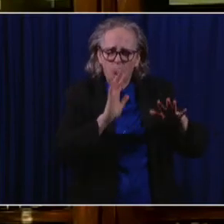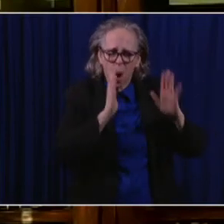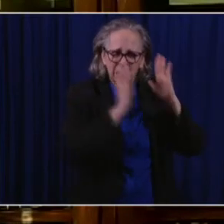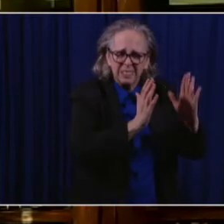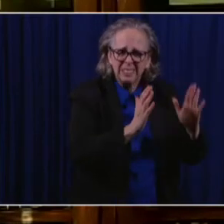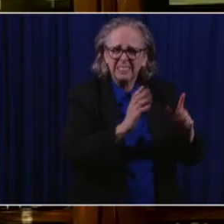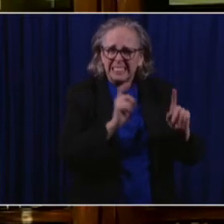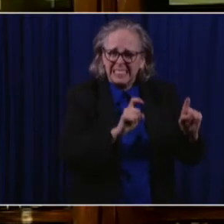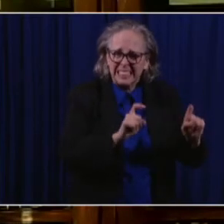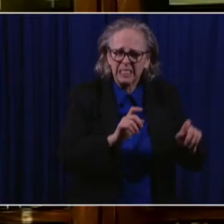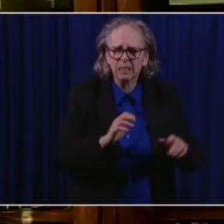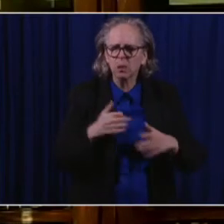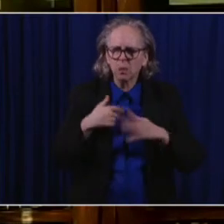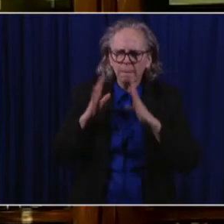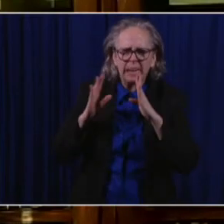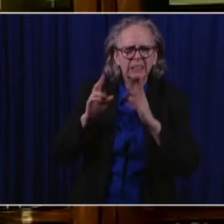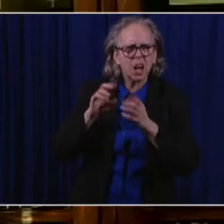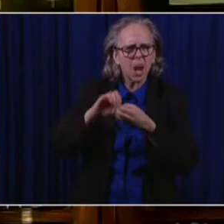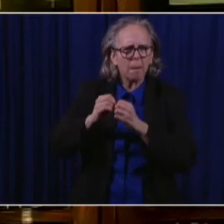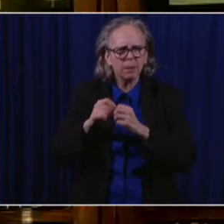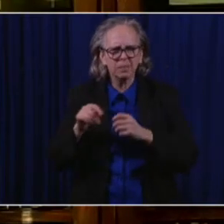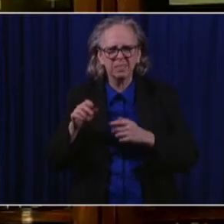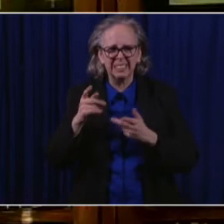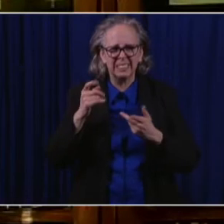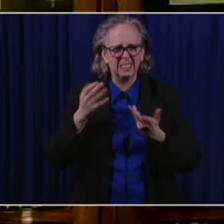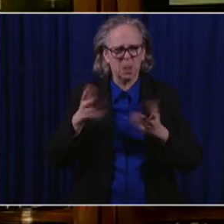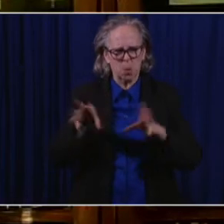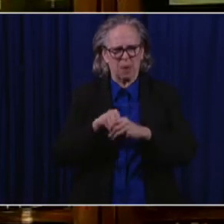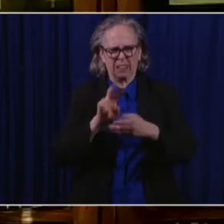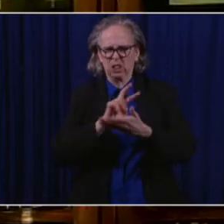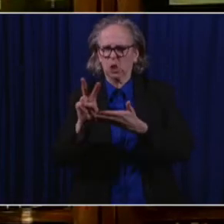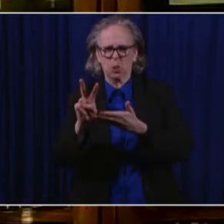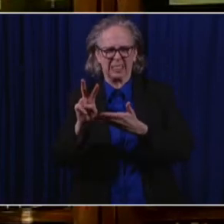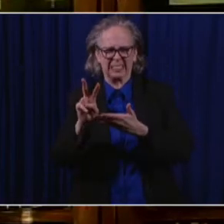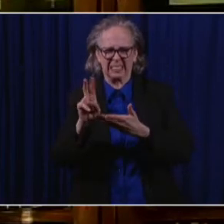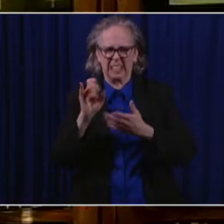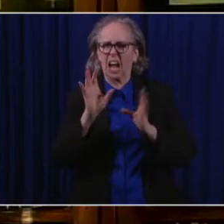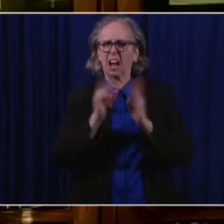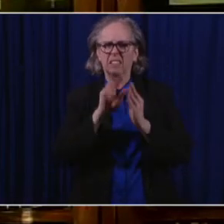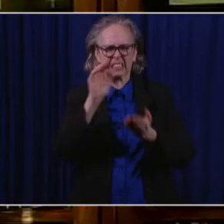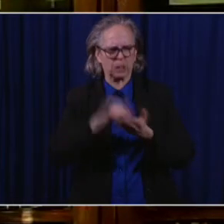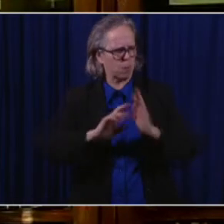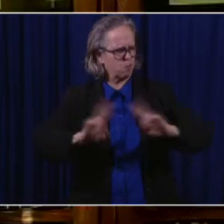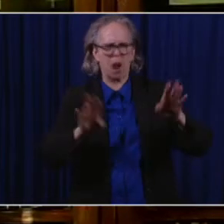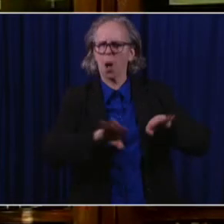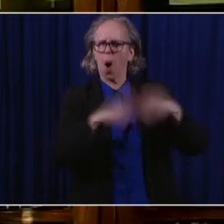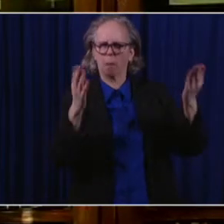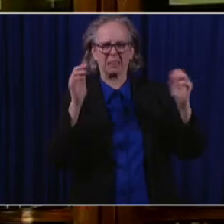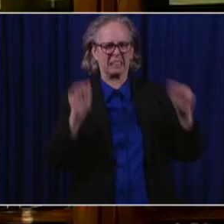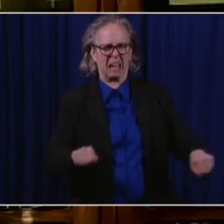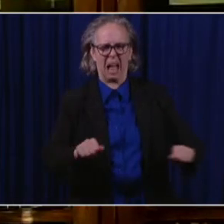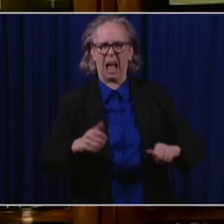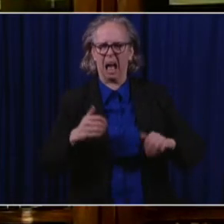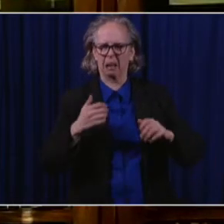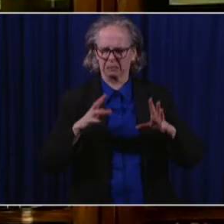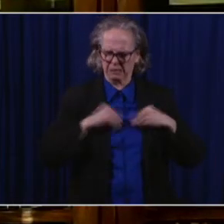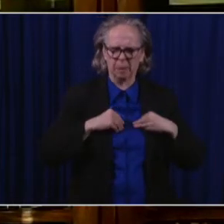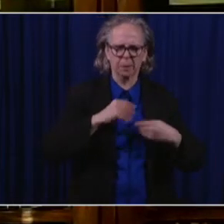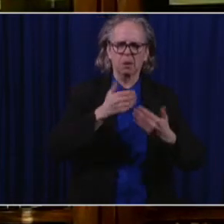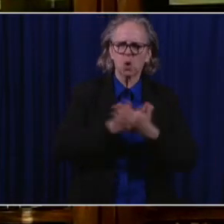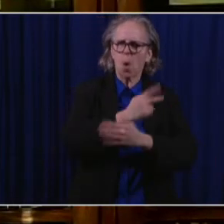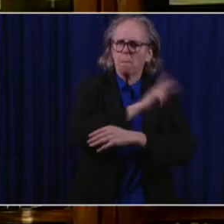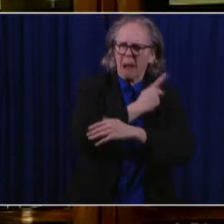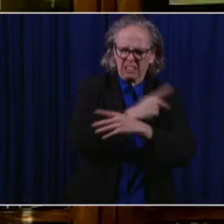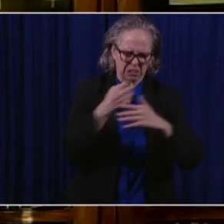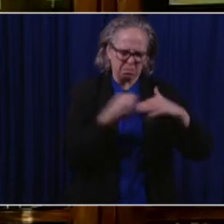14 days, we could have that up and running. But if we need to open those, then we will be in a far more